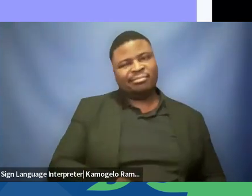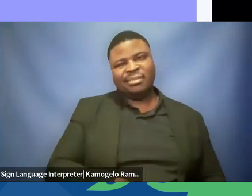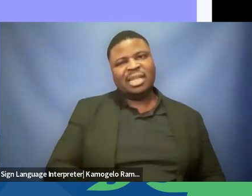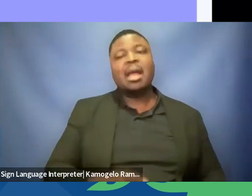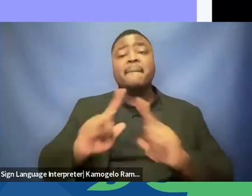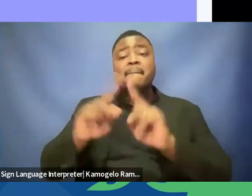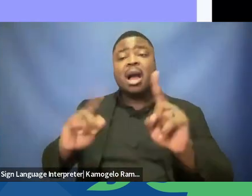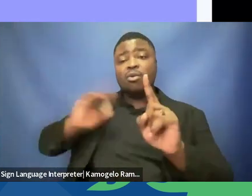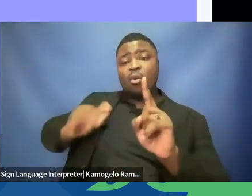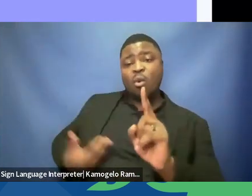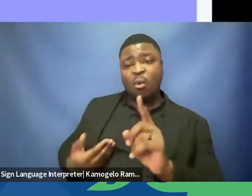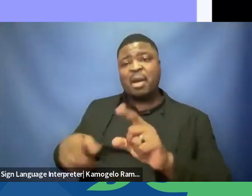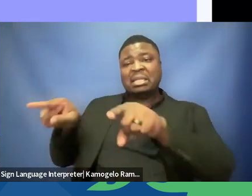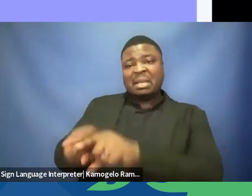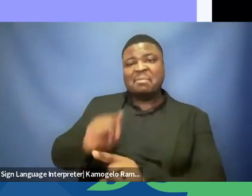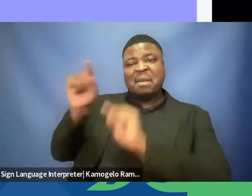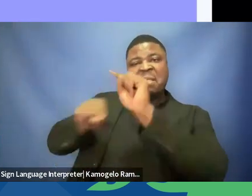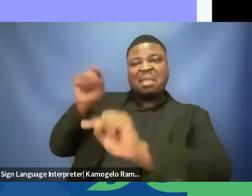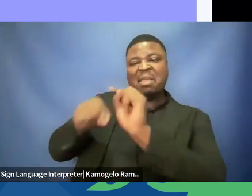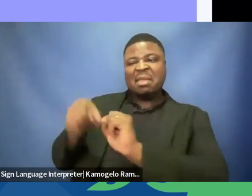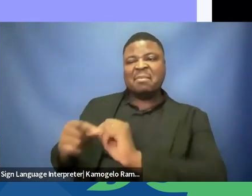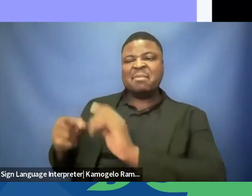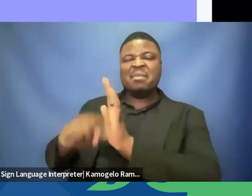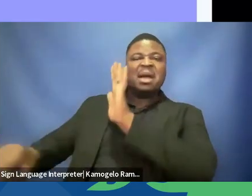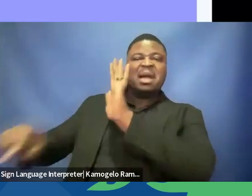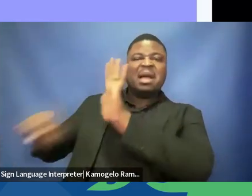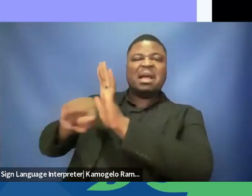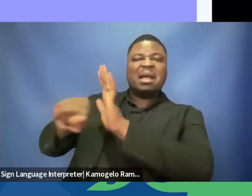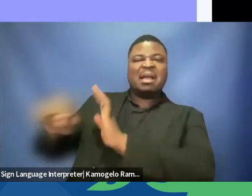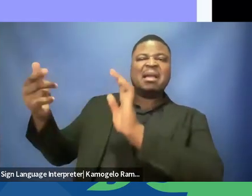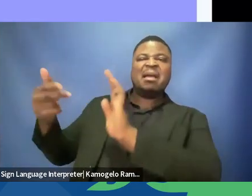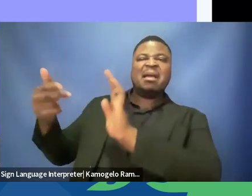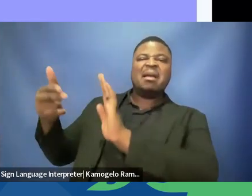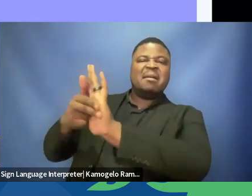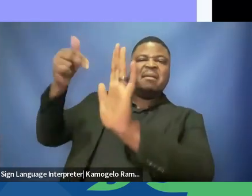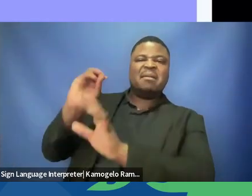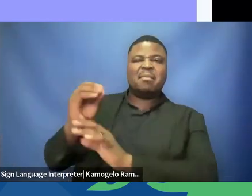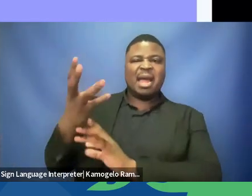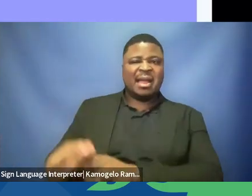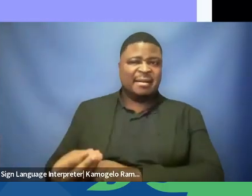and this is why we needed to look into this. Our needs assessment and